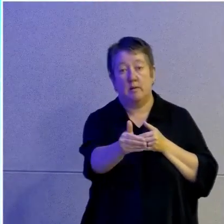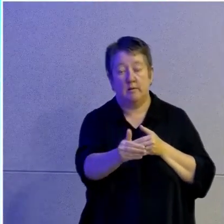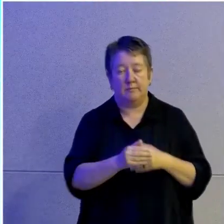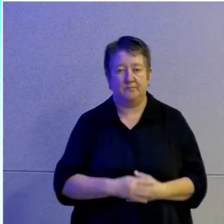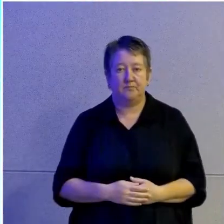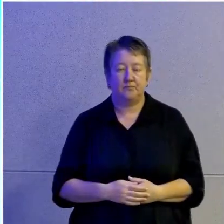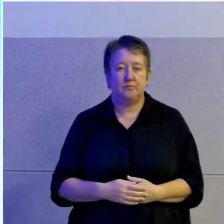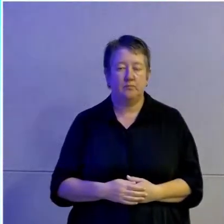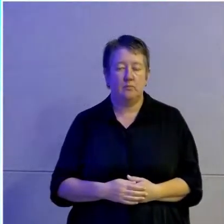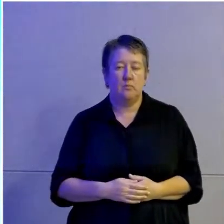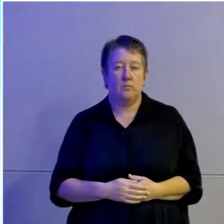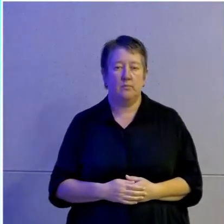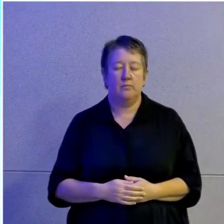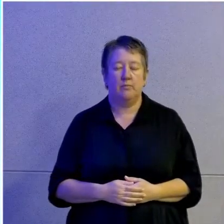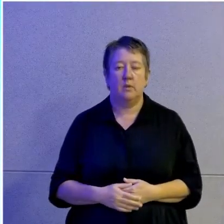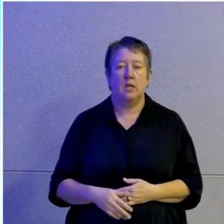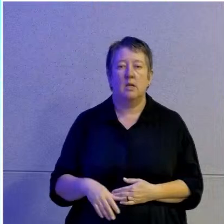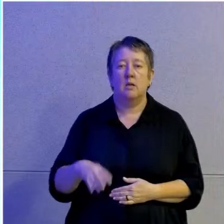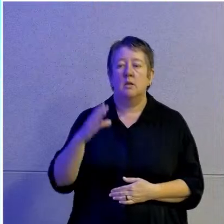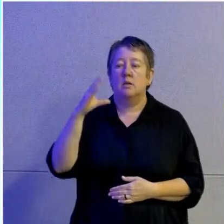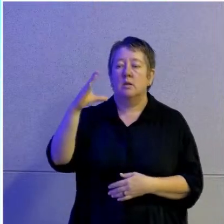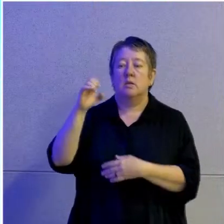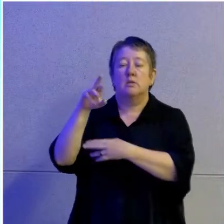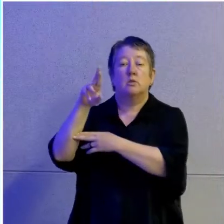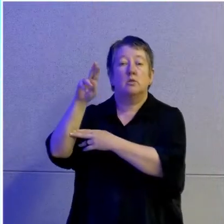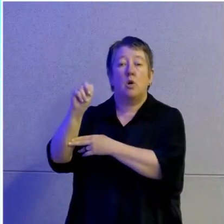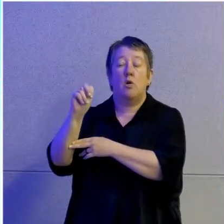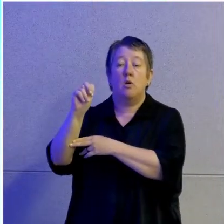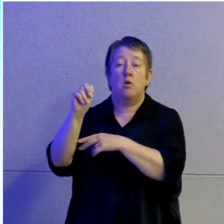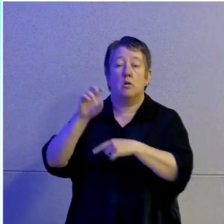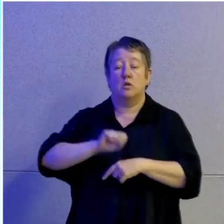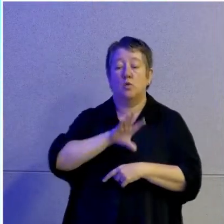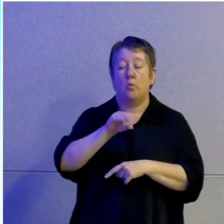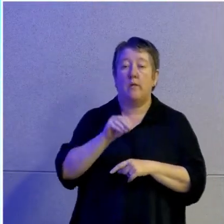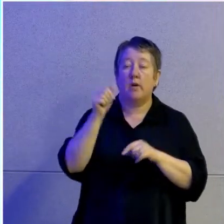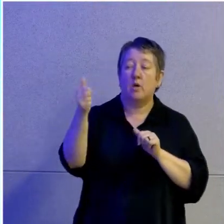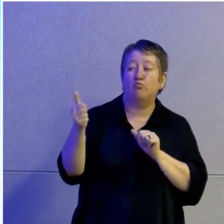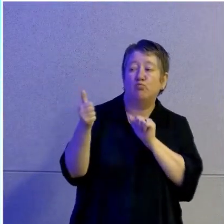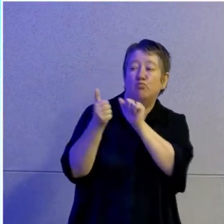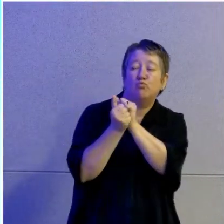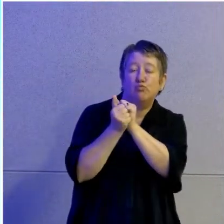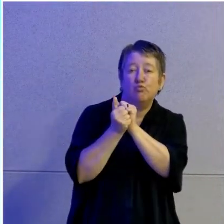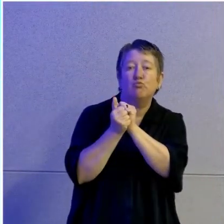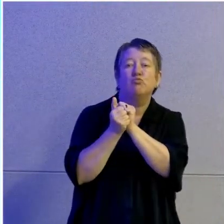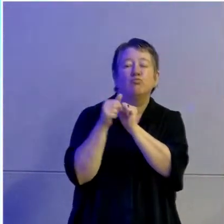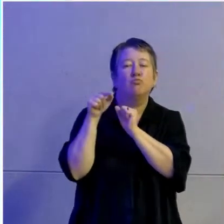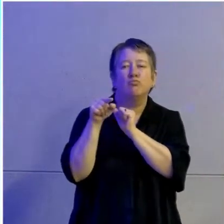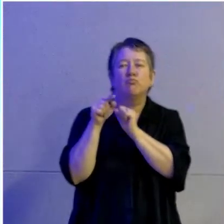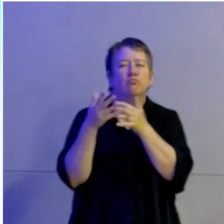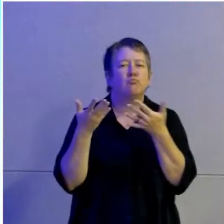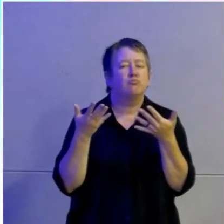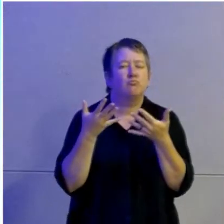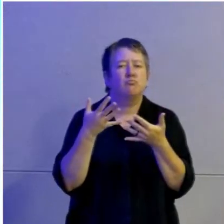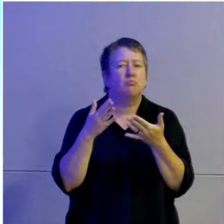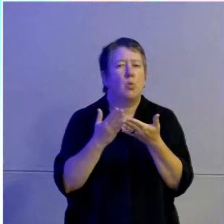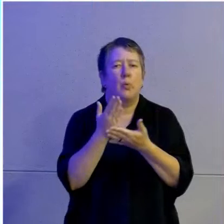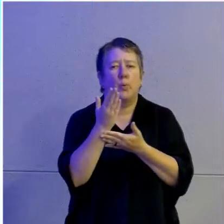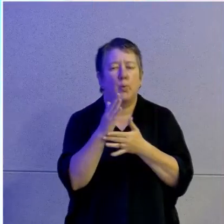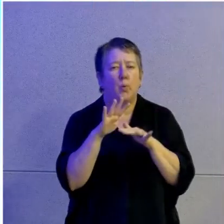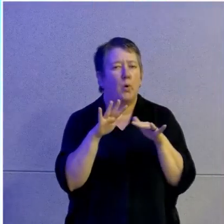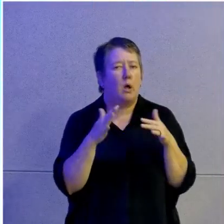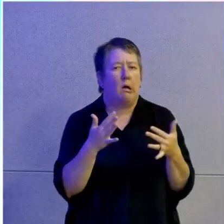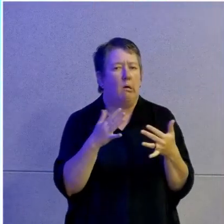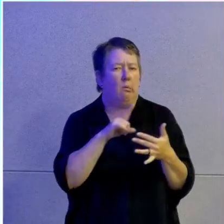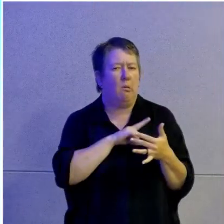Africa's association with CERN is informed by, among others, our strategic